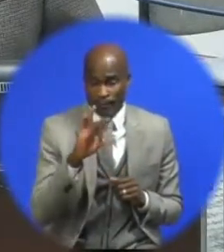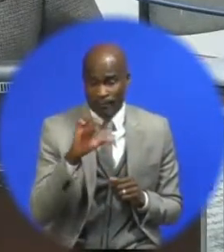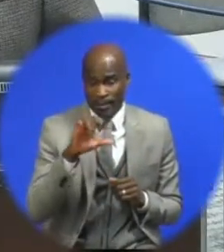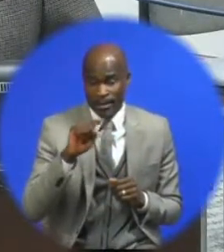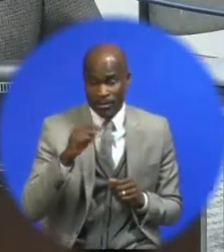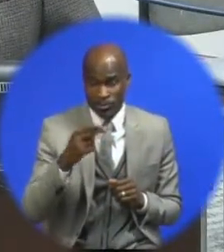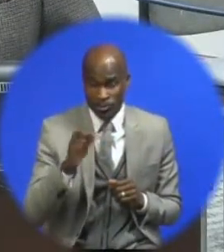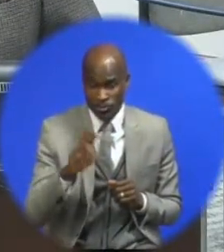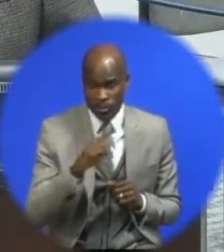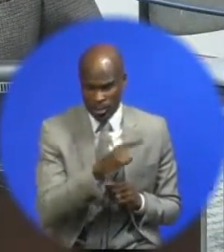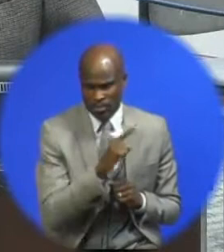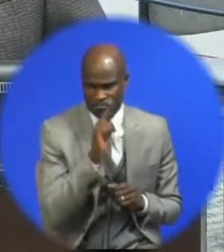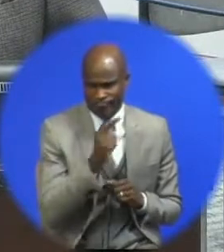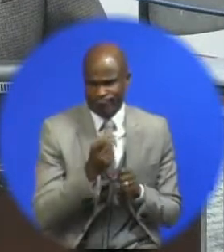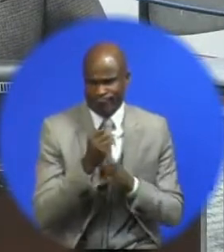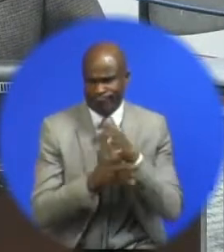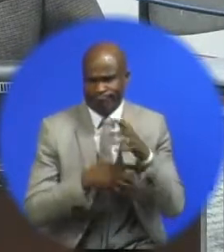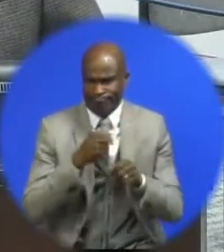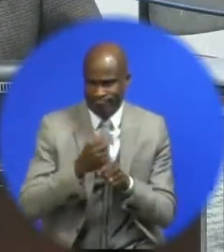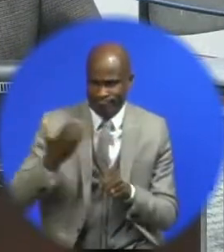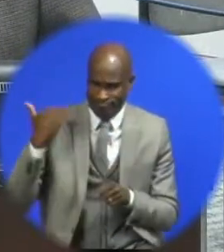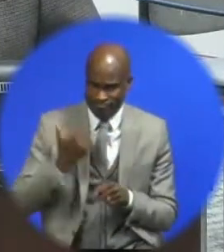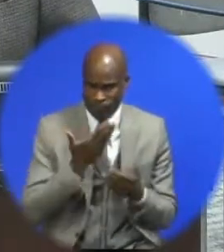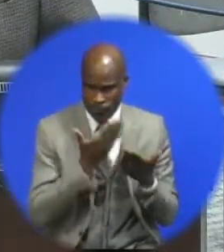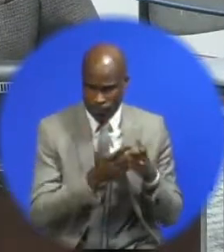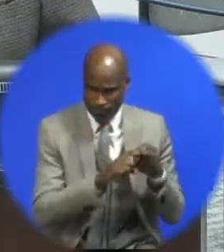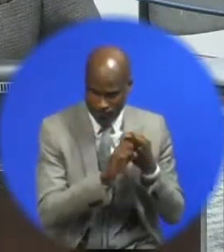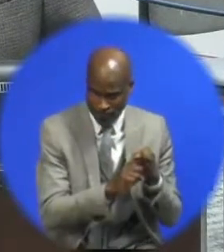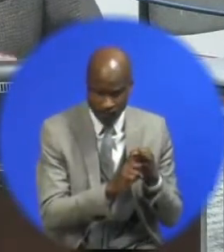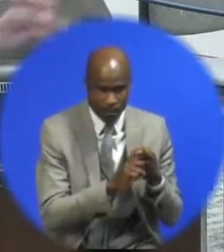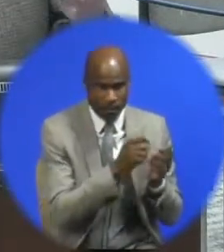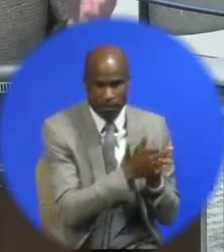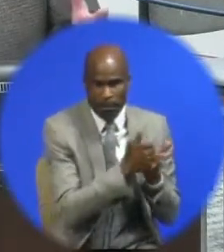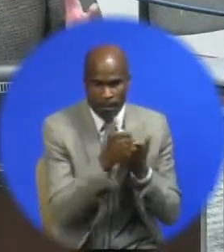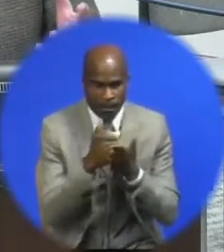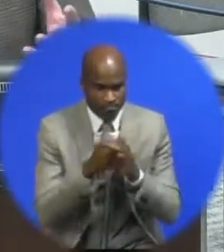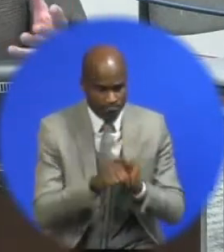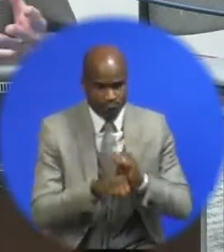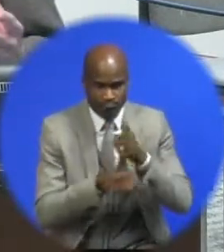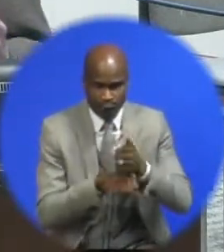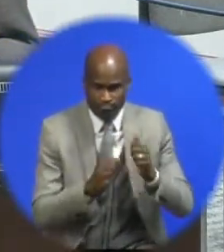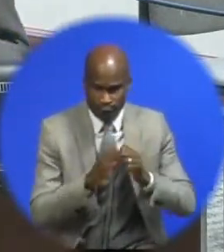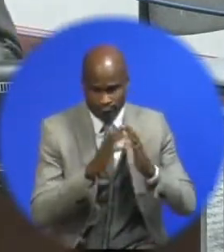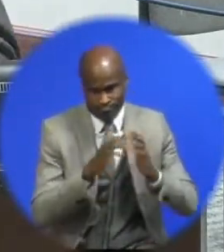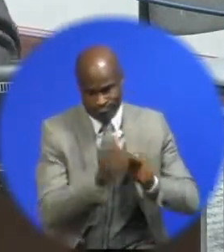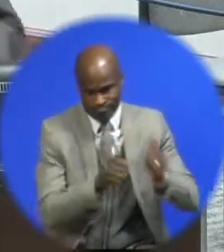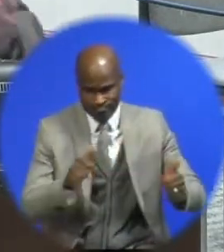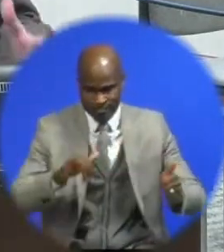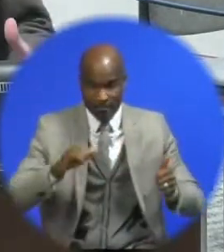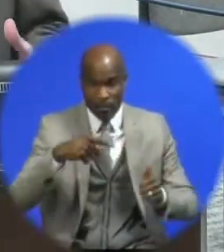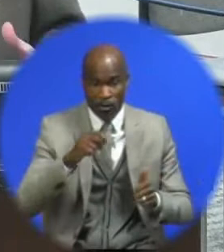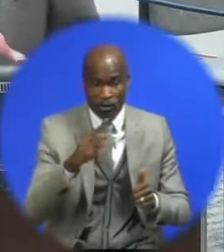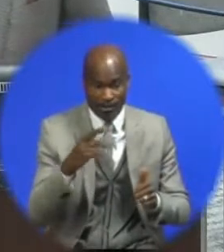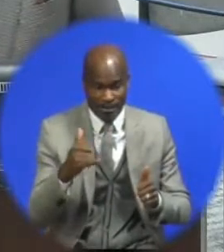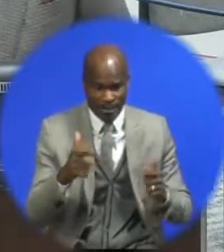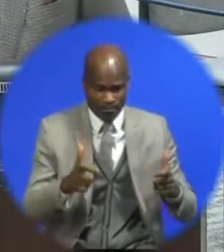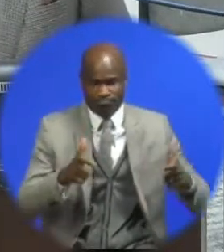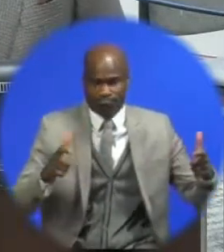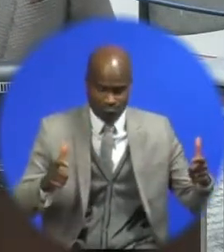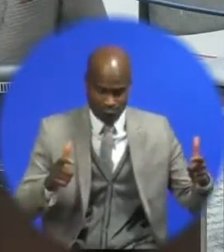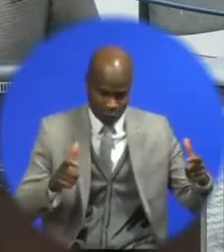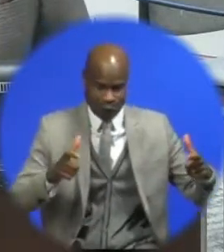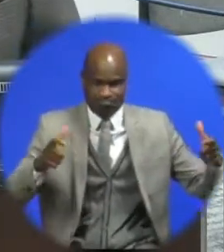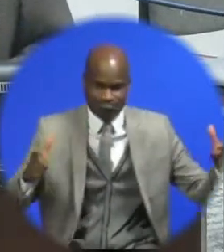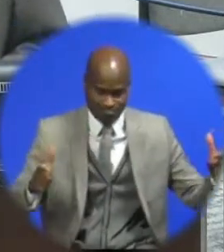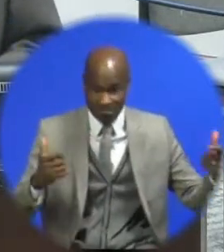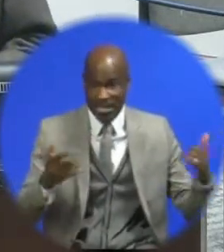years ago, of getting the first part of that park. It's been expanded so much now and so much better.